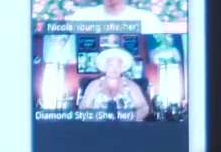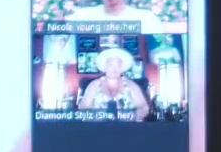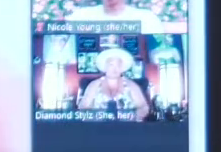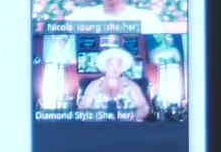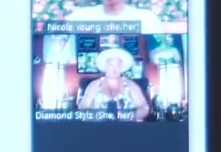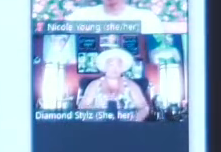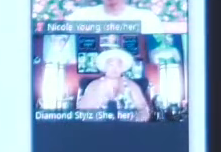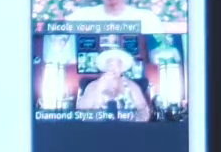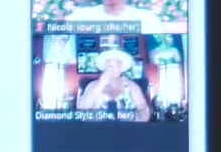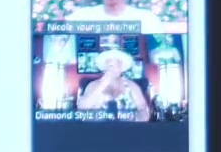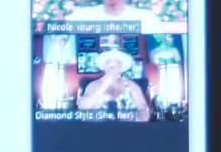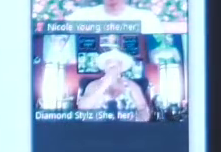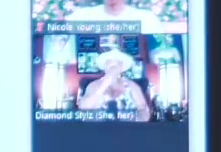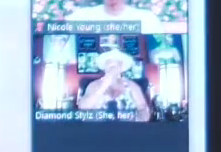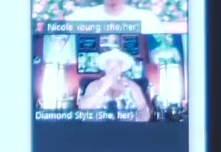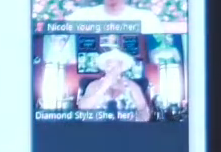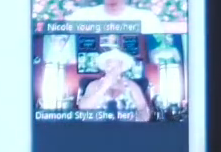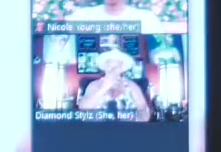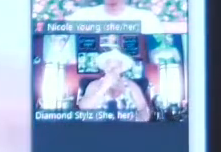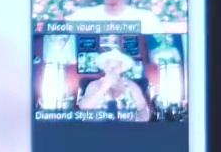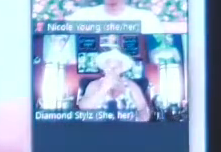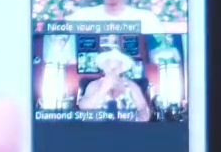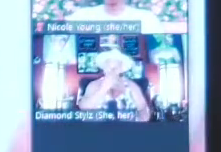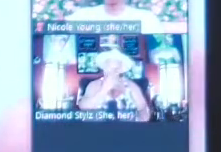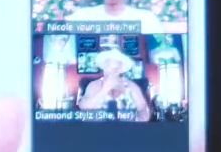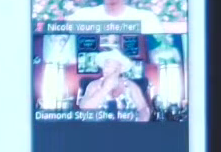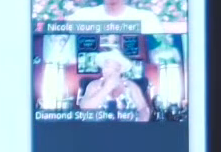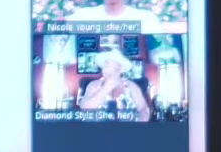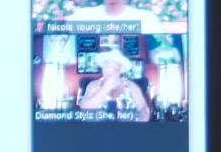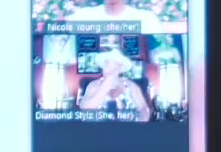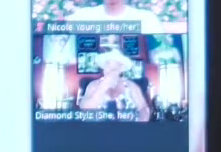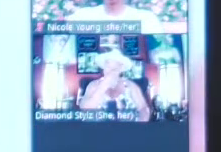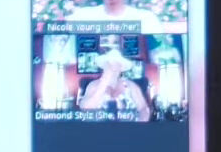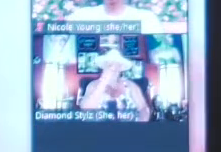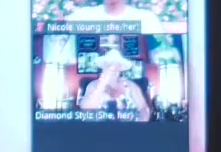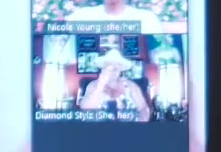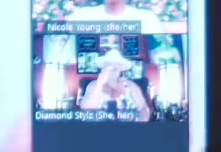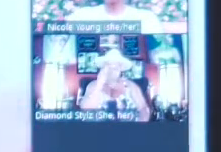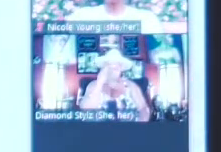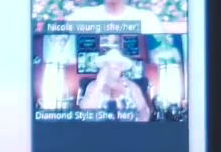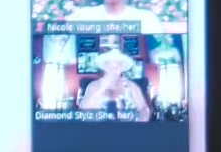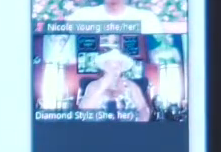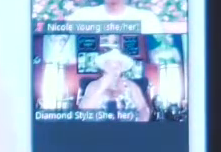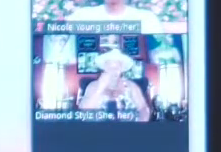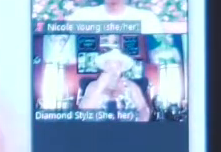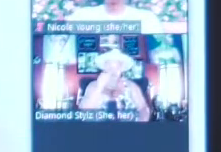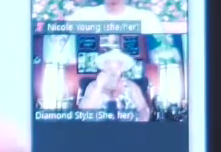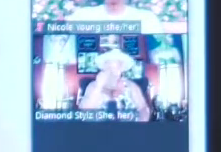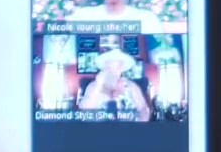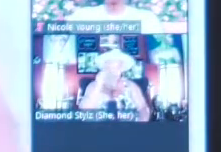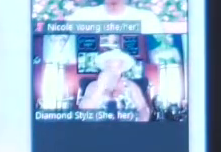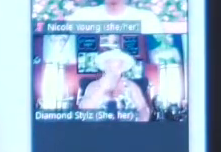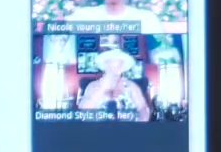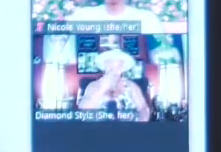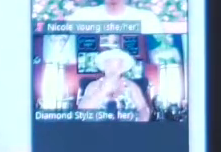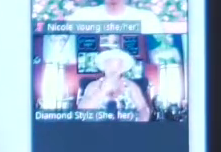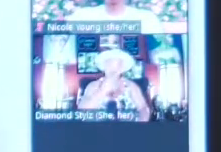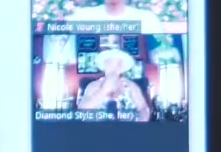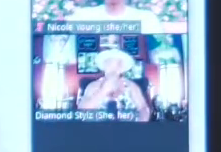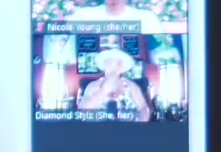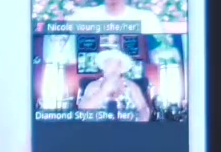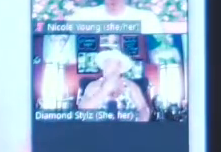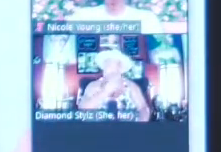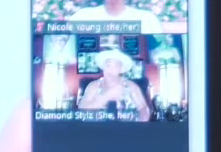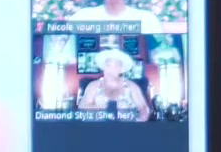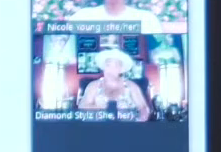watches that. And we know that he's murdering people on that show, and that's its own problem. But she wasn't even worth murdering. You